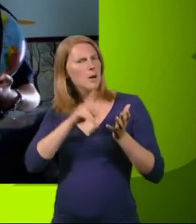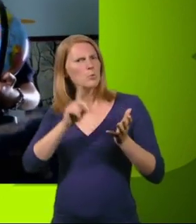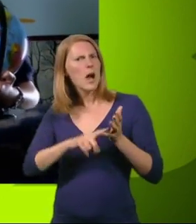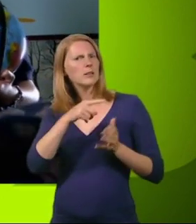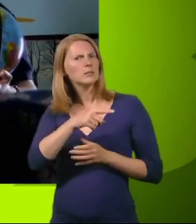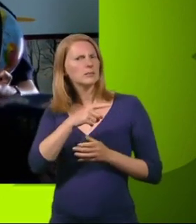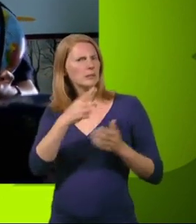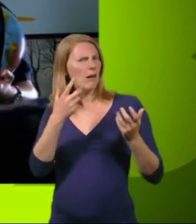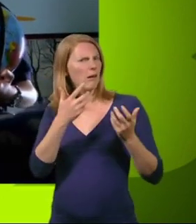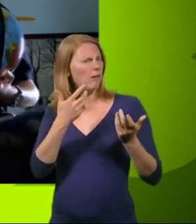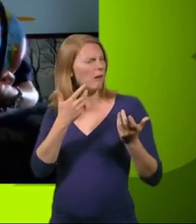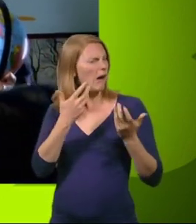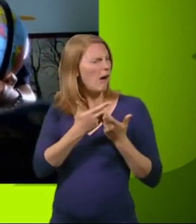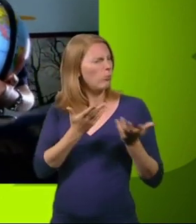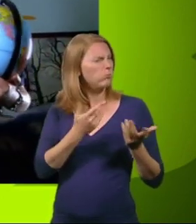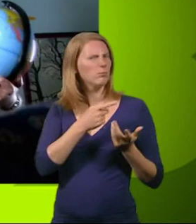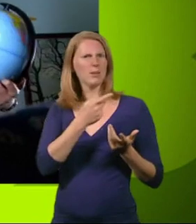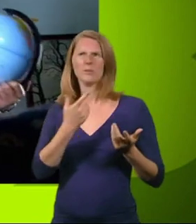United when they don't even know where they live?